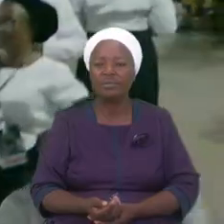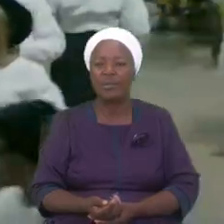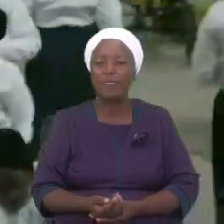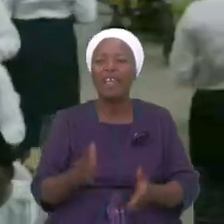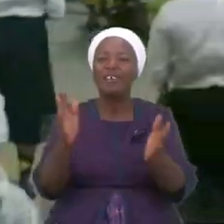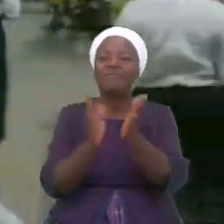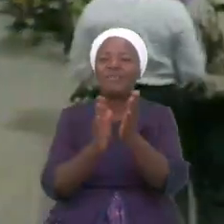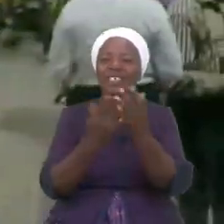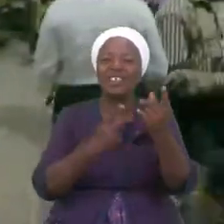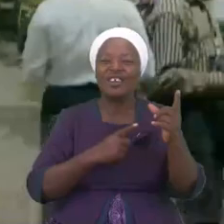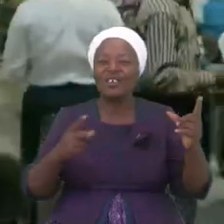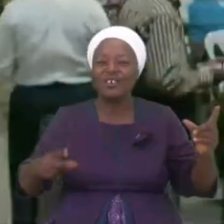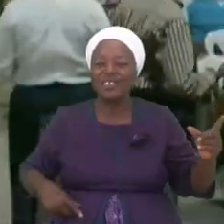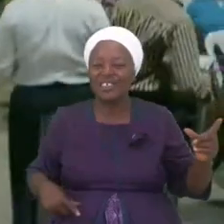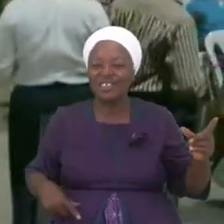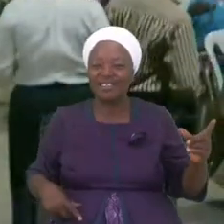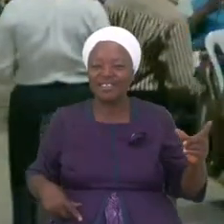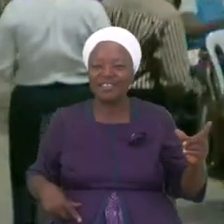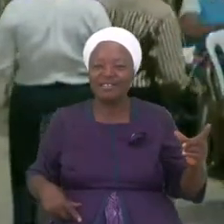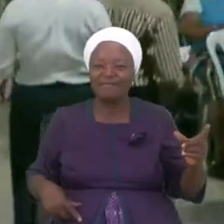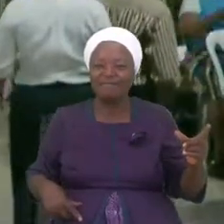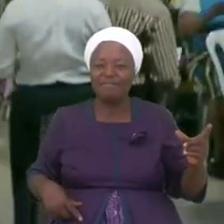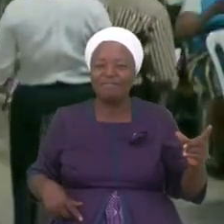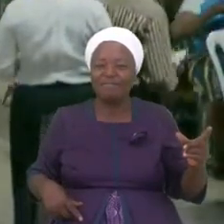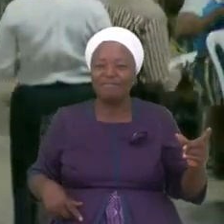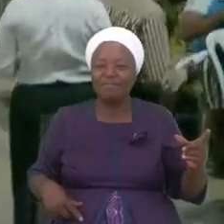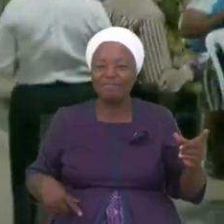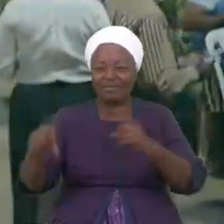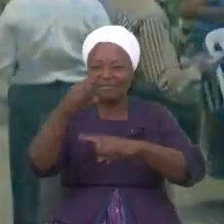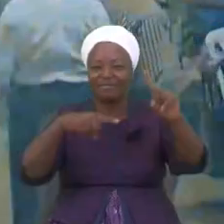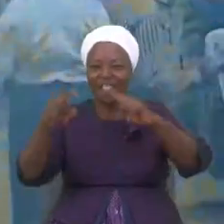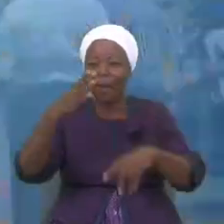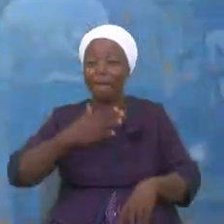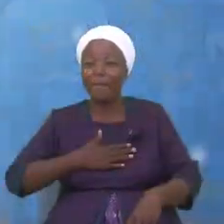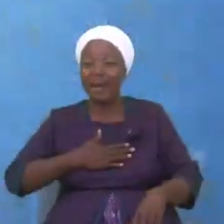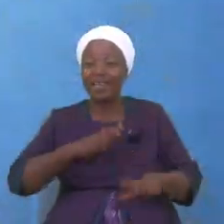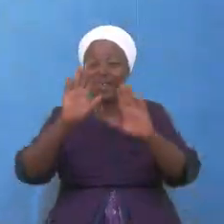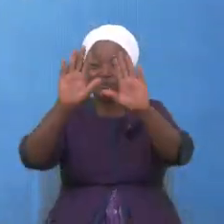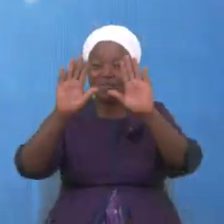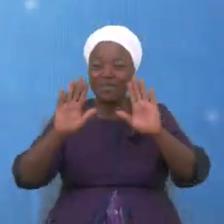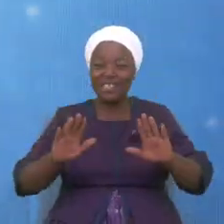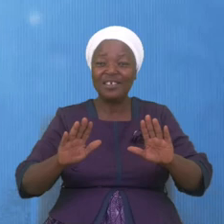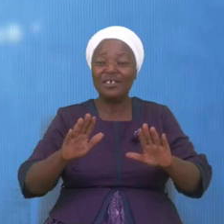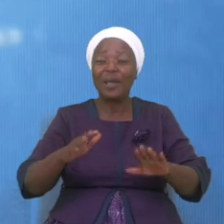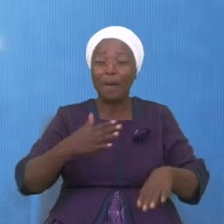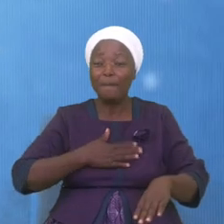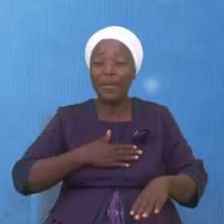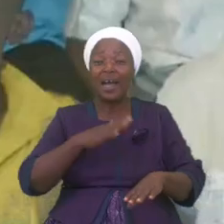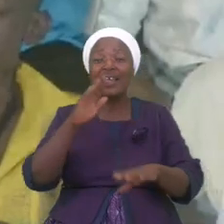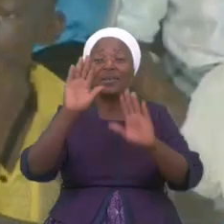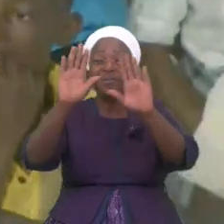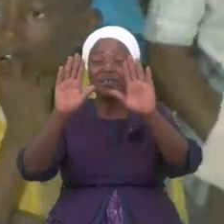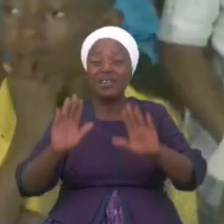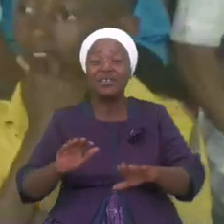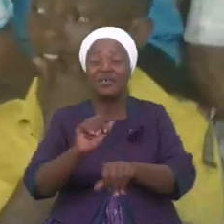Praise the Lord. My miracle is coming. My miracle is coming.